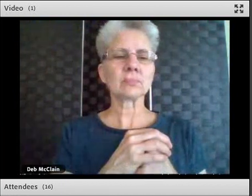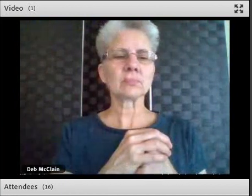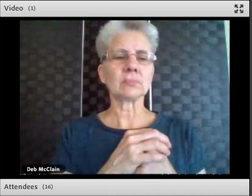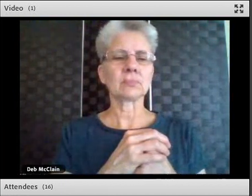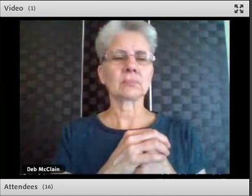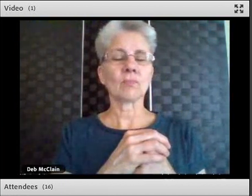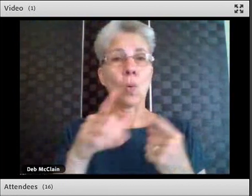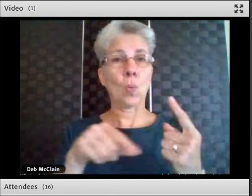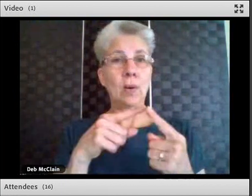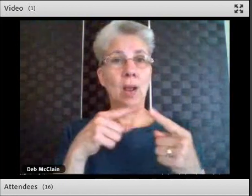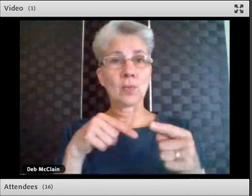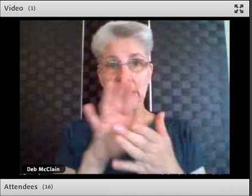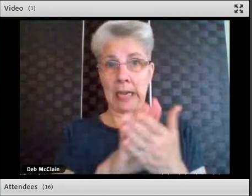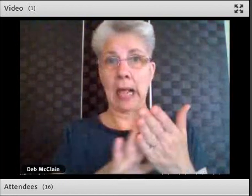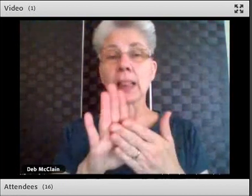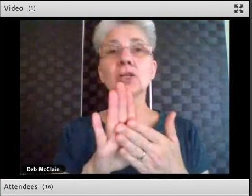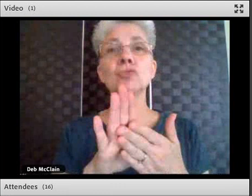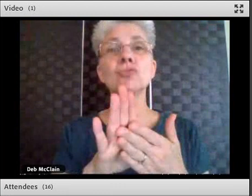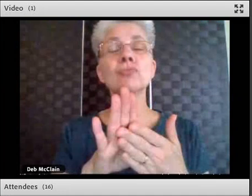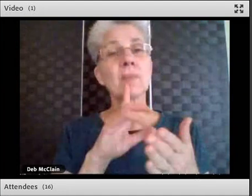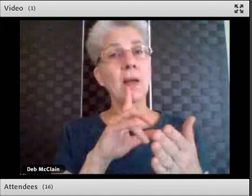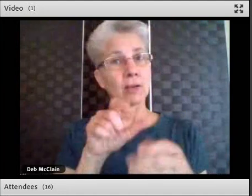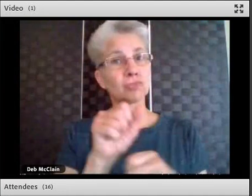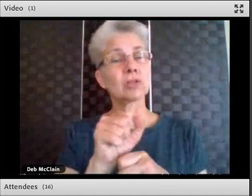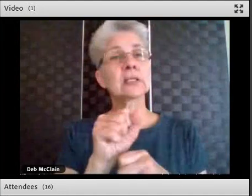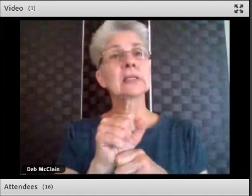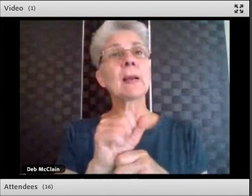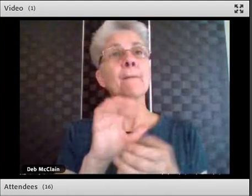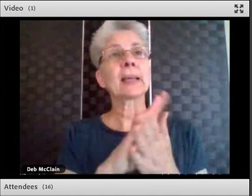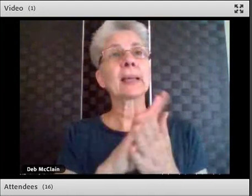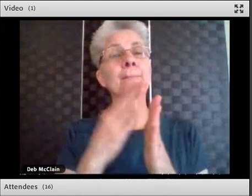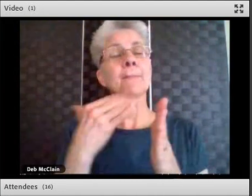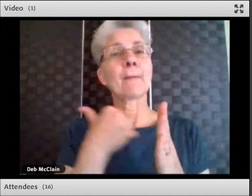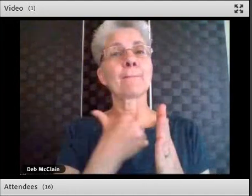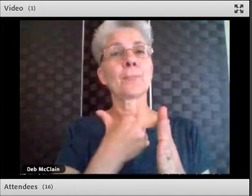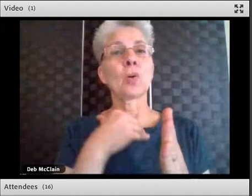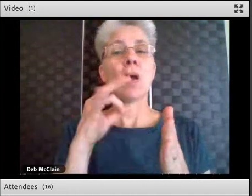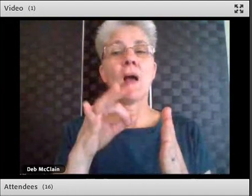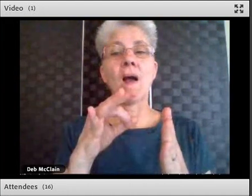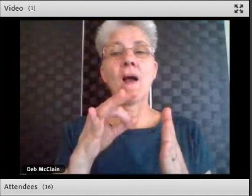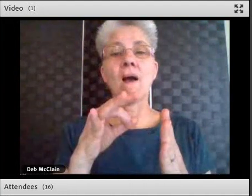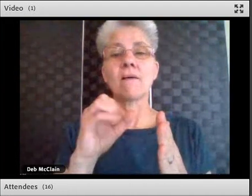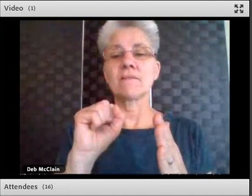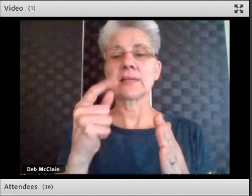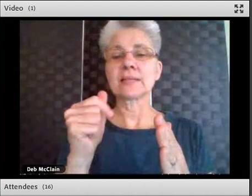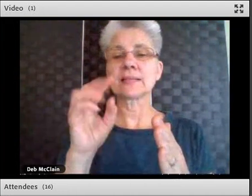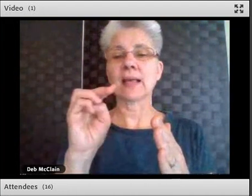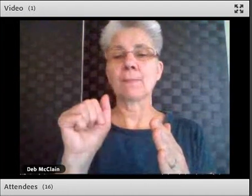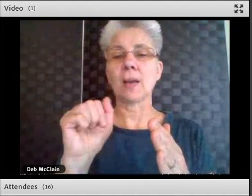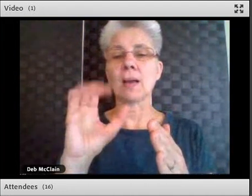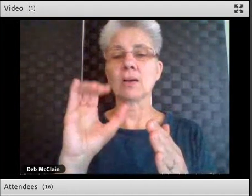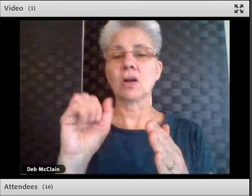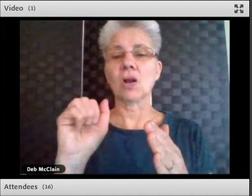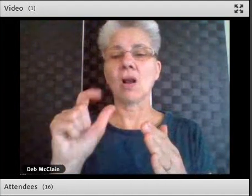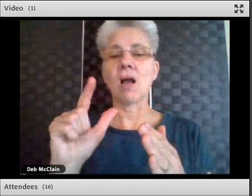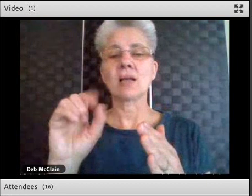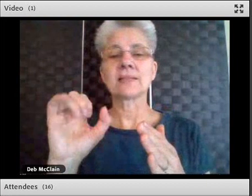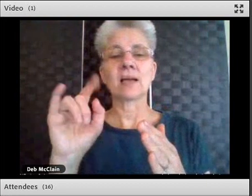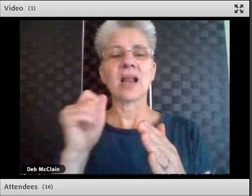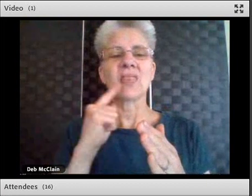And when I was in college, I actually became a member of Sigma Tau Delta, which is the International English